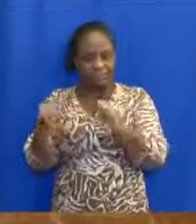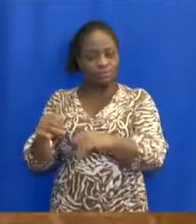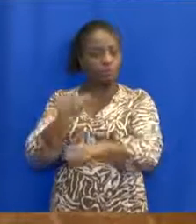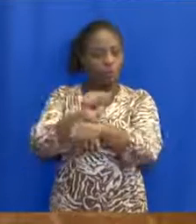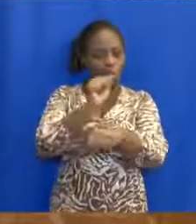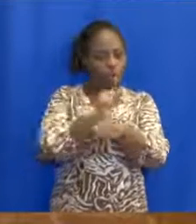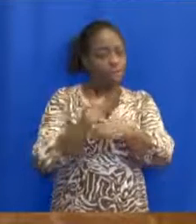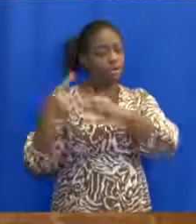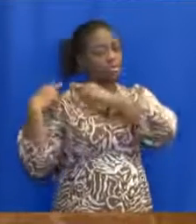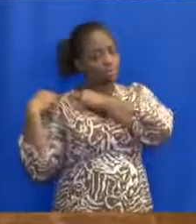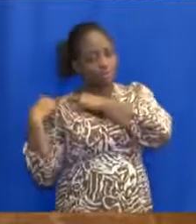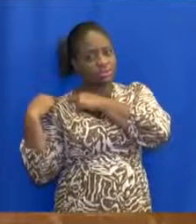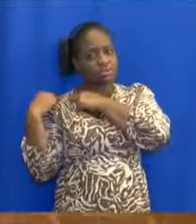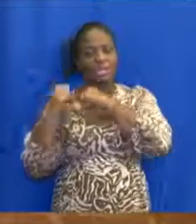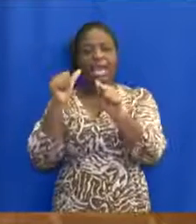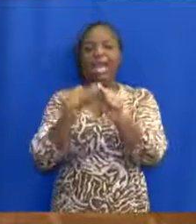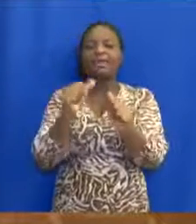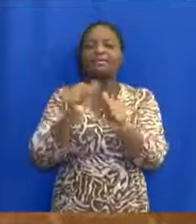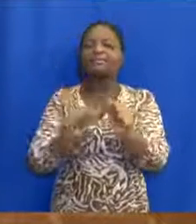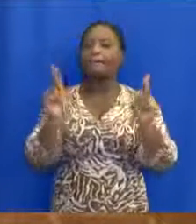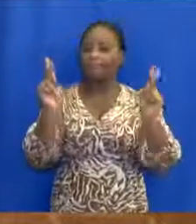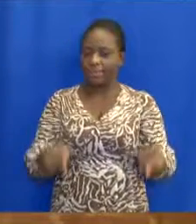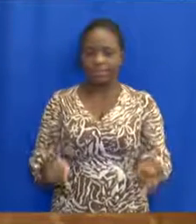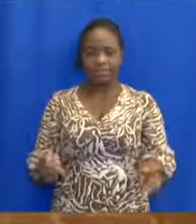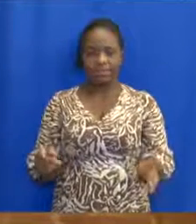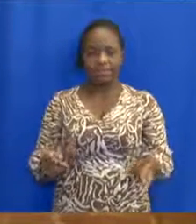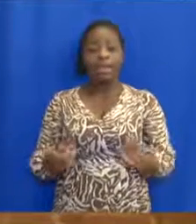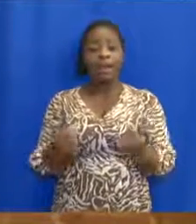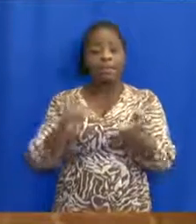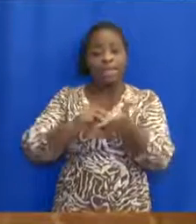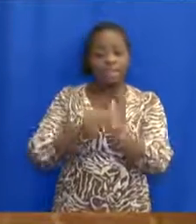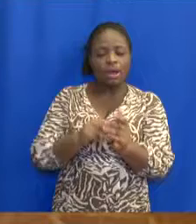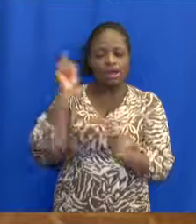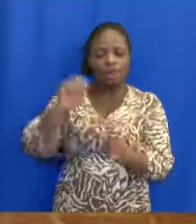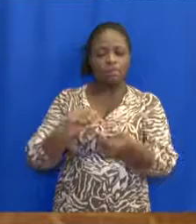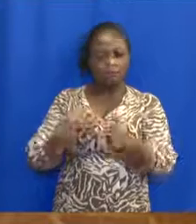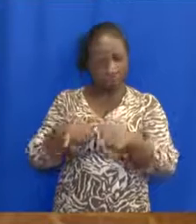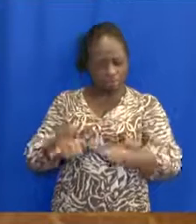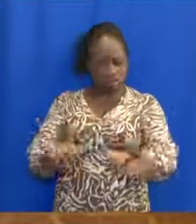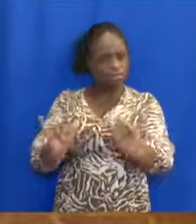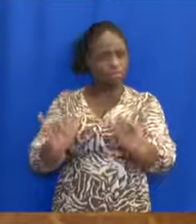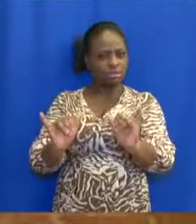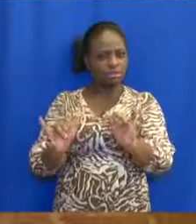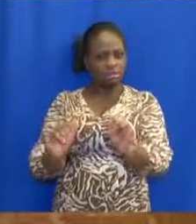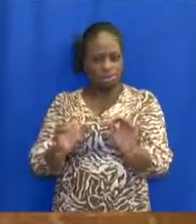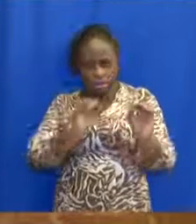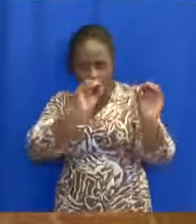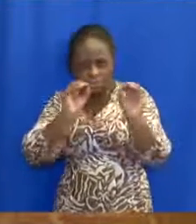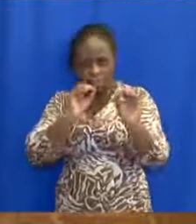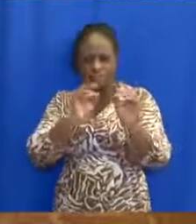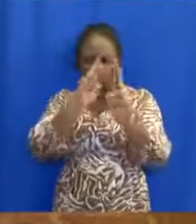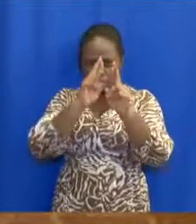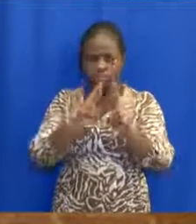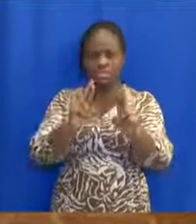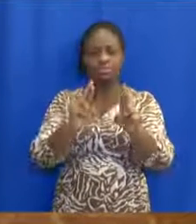and responsibility on each one of us. It means that we must continue to remain vigilant and